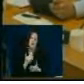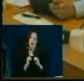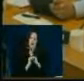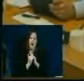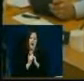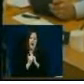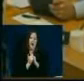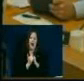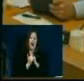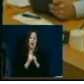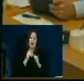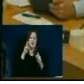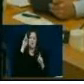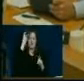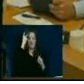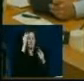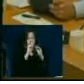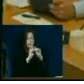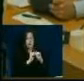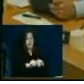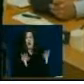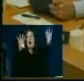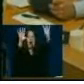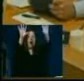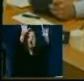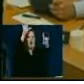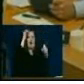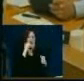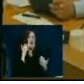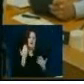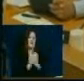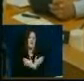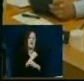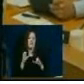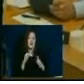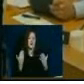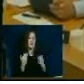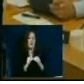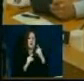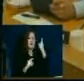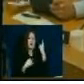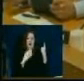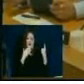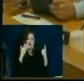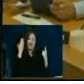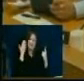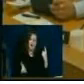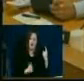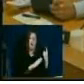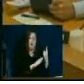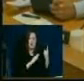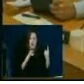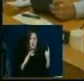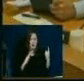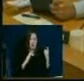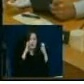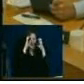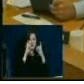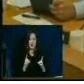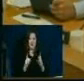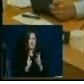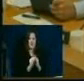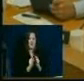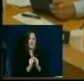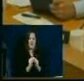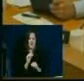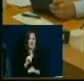gets politicized in everything that's done here. Number one, I was there at the Board of Education